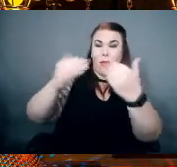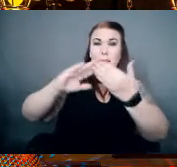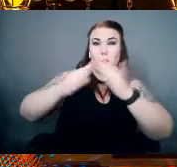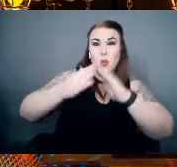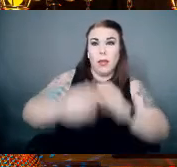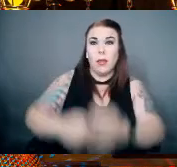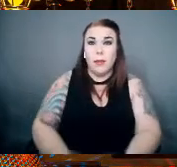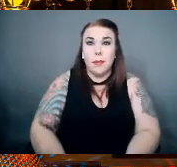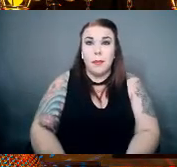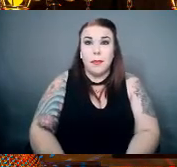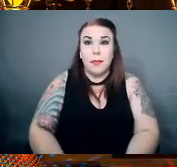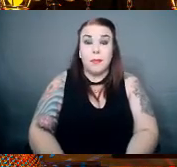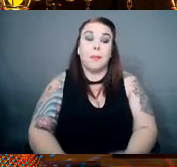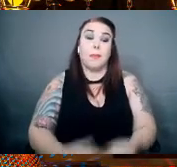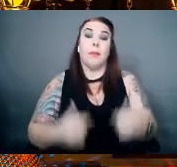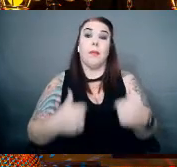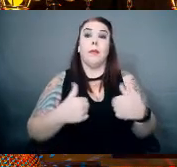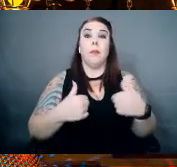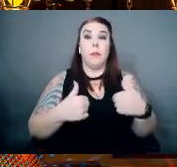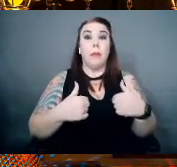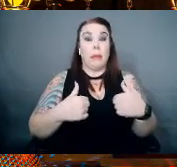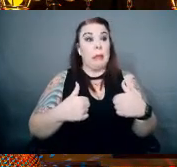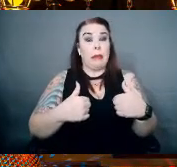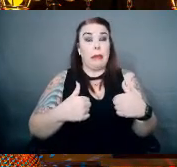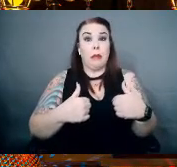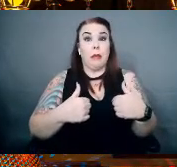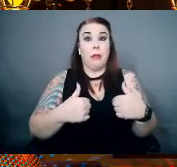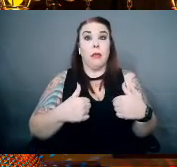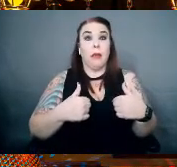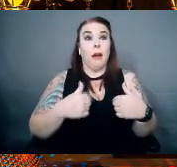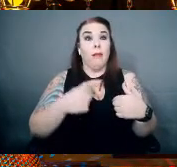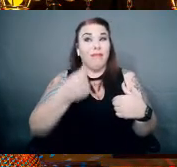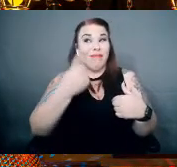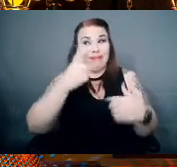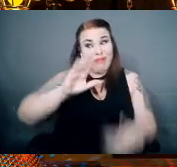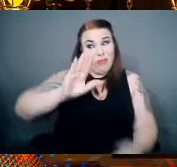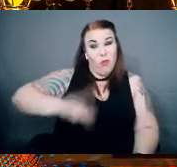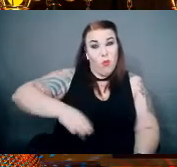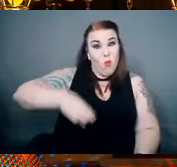speak for myself as someone who came out of Catholicism.